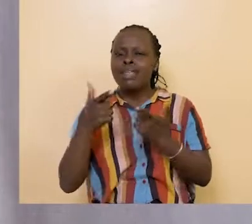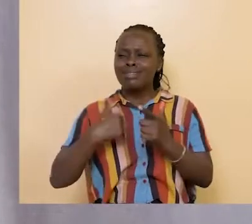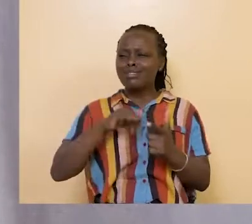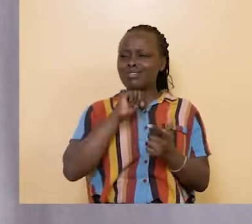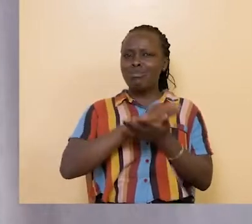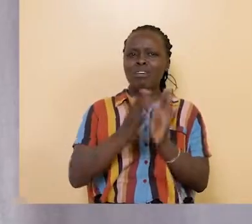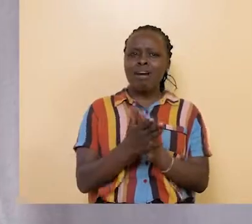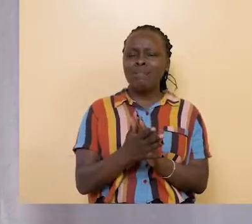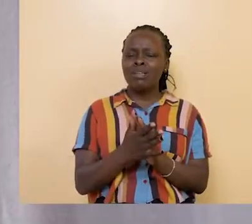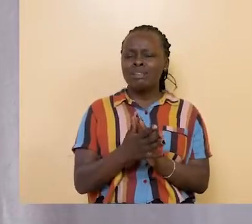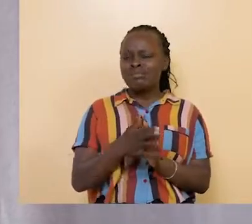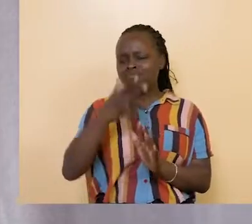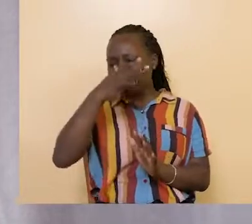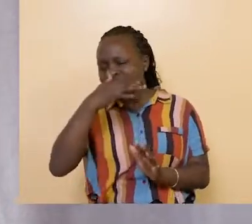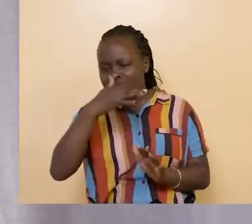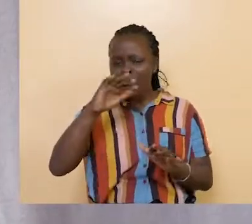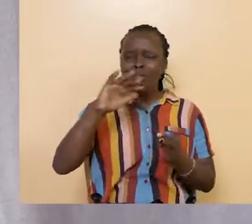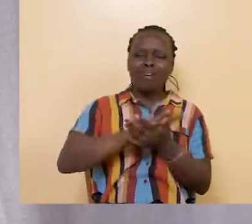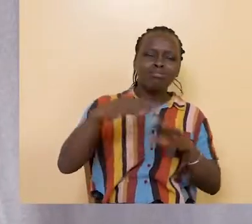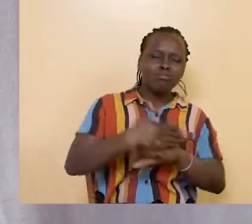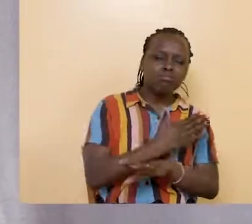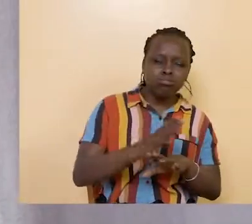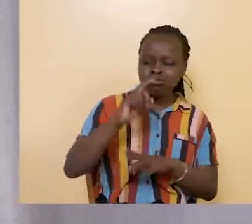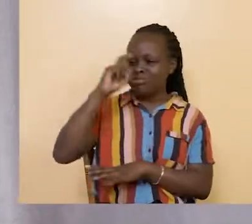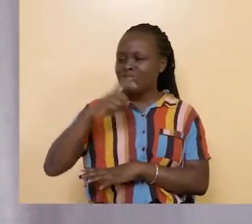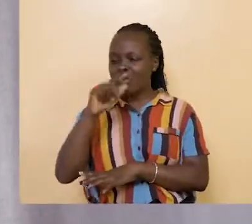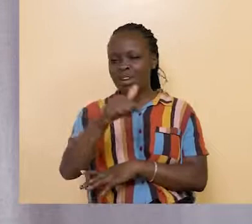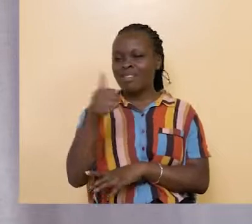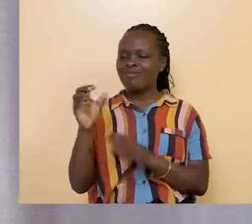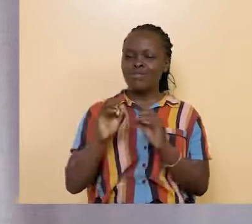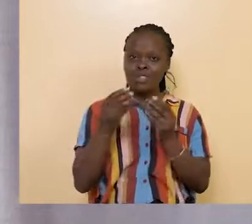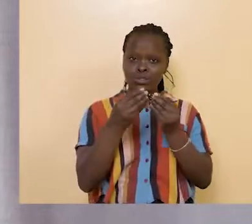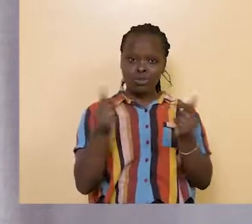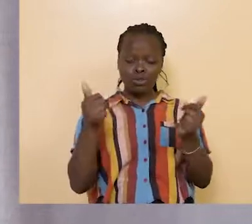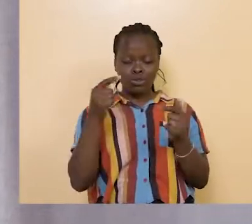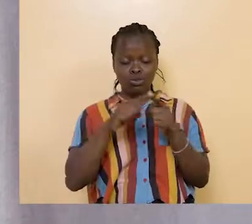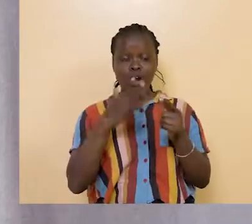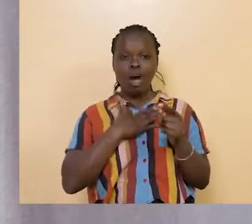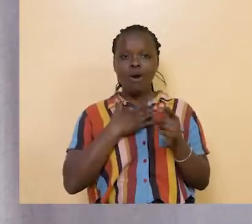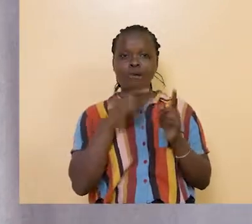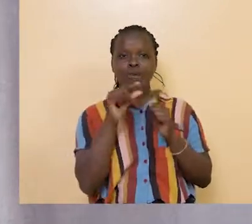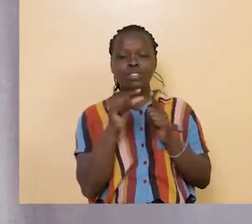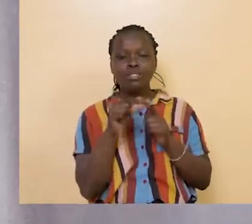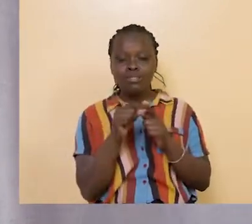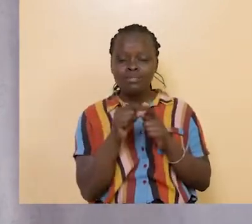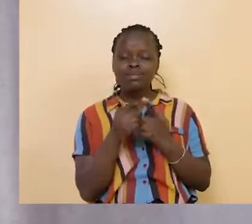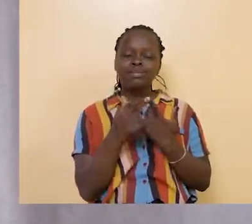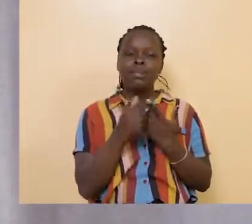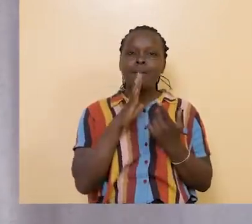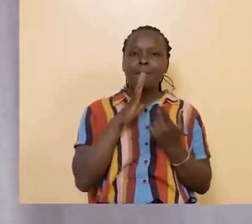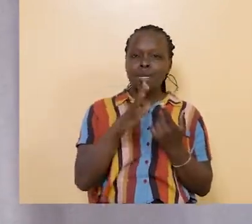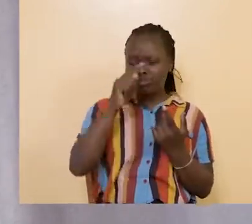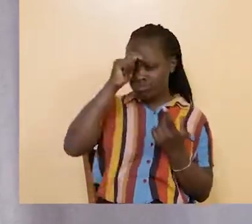not become conceited, provoking, and envying each other. The solution to our words